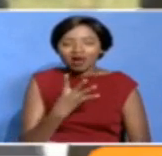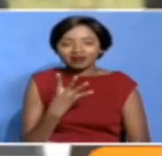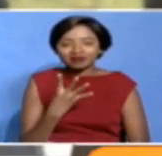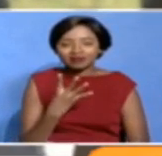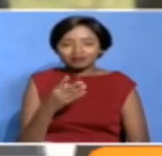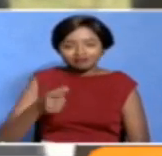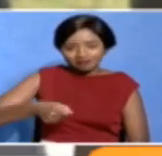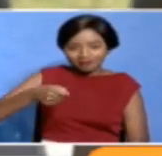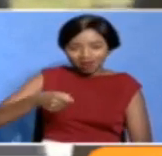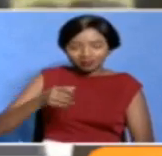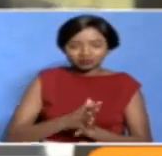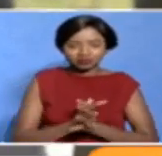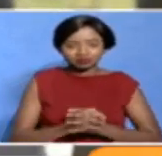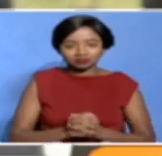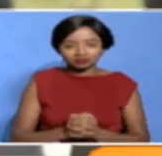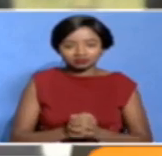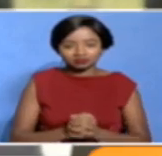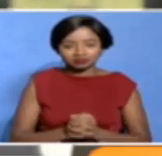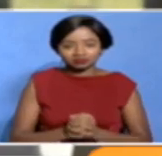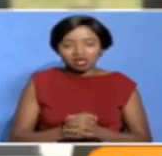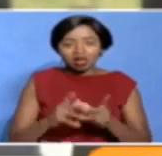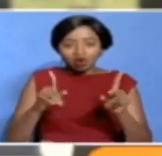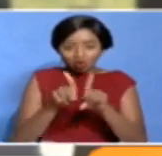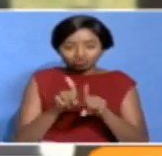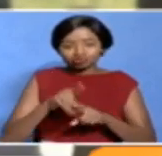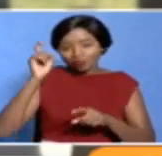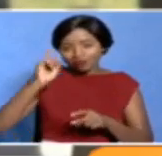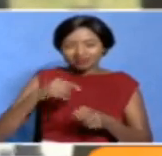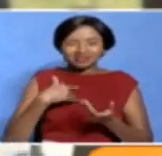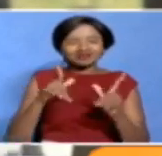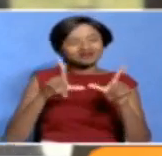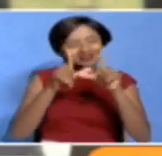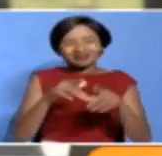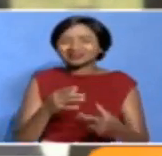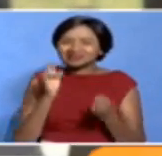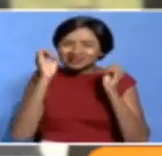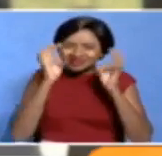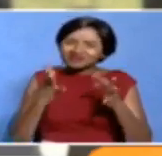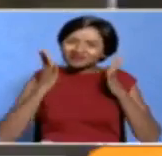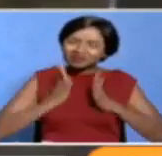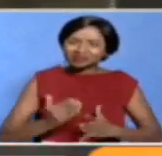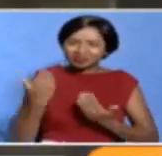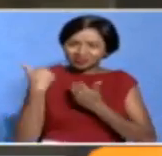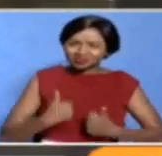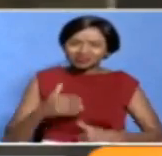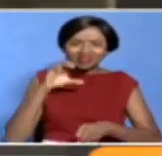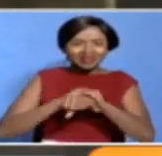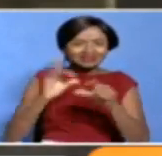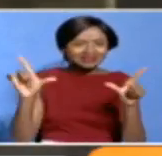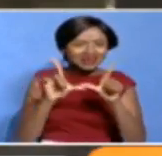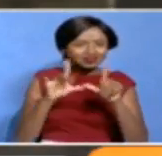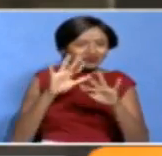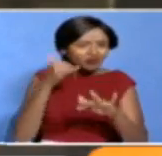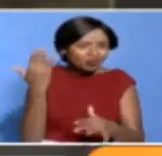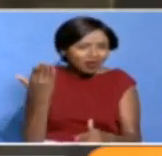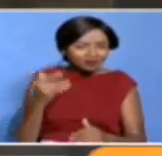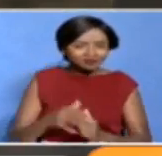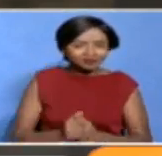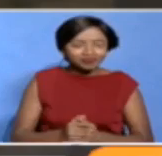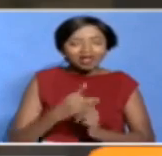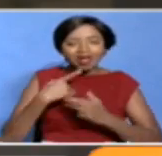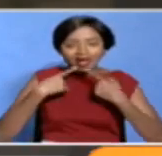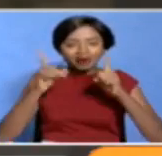400 bucks. Ikuwe umekuwa na title. Sasa mtu ya Chepkoso matapata wapi title? President ametangaza